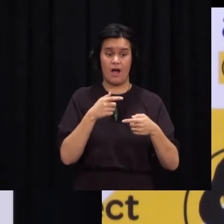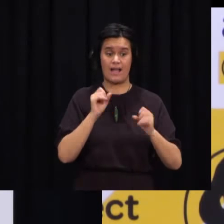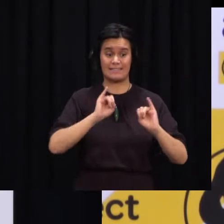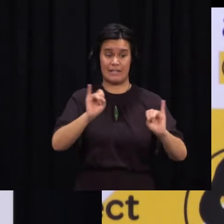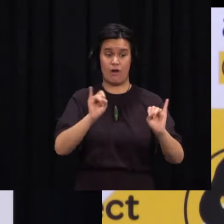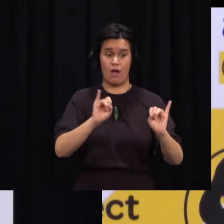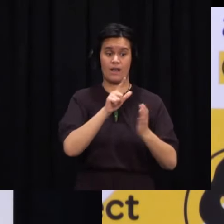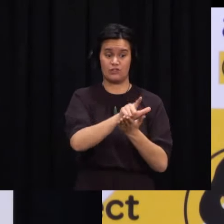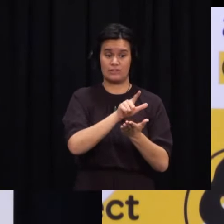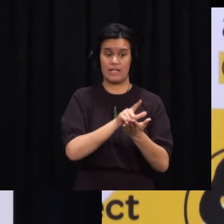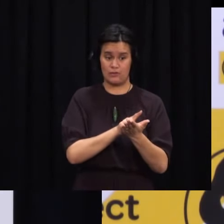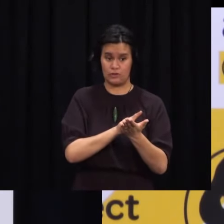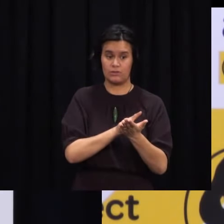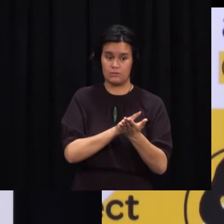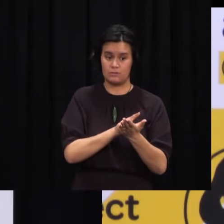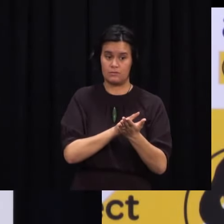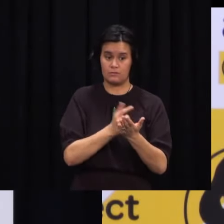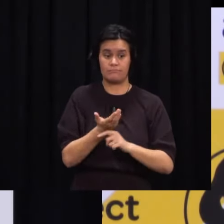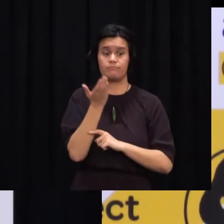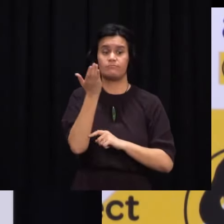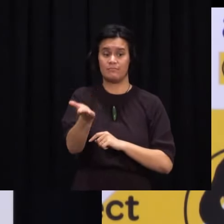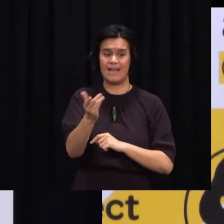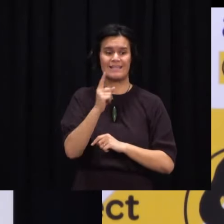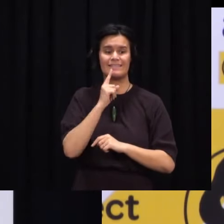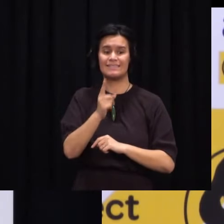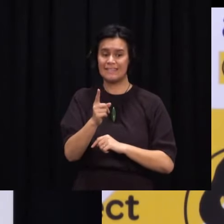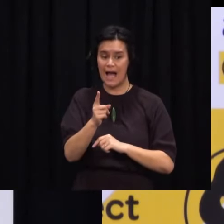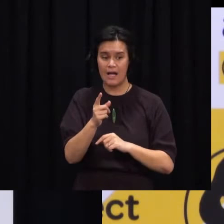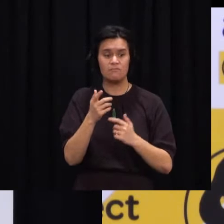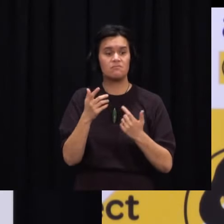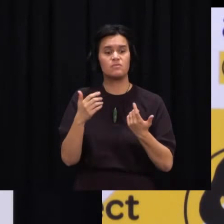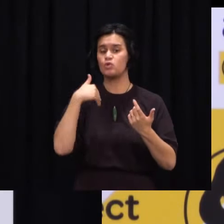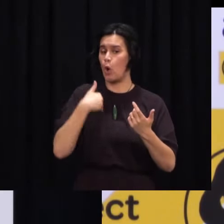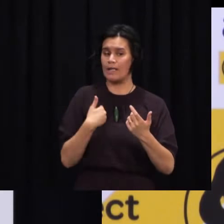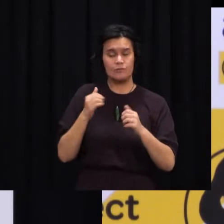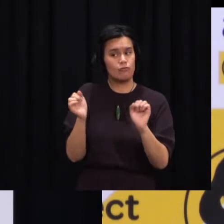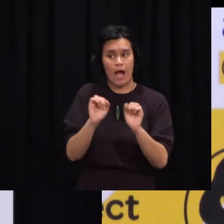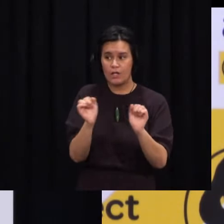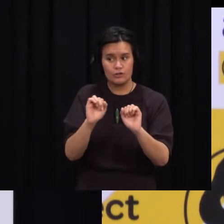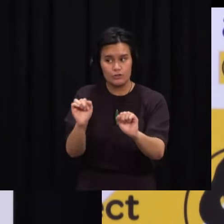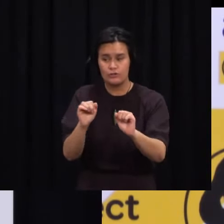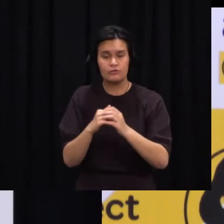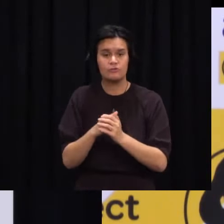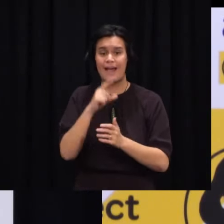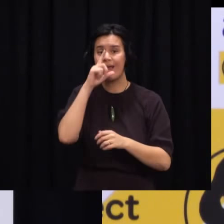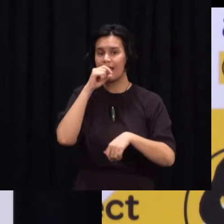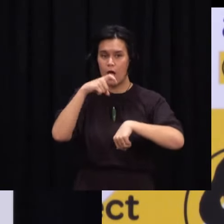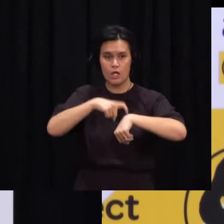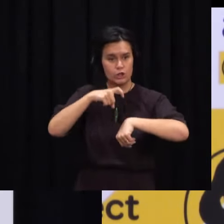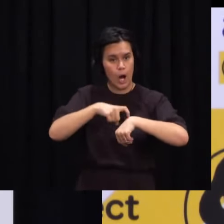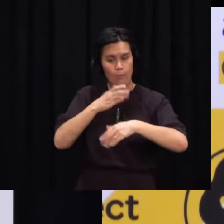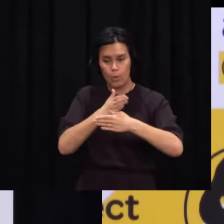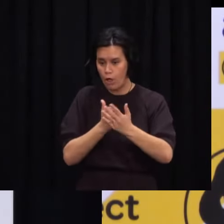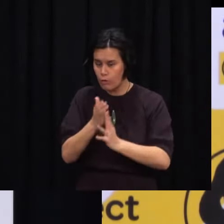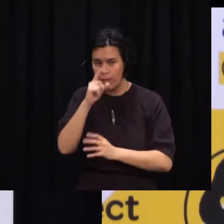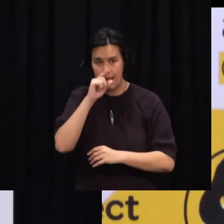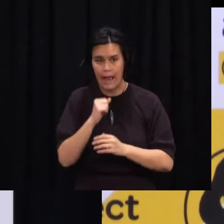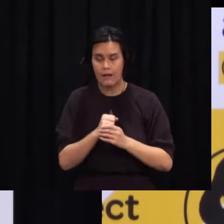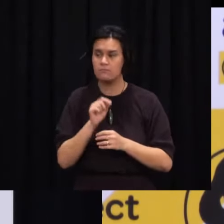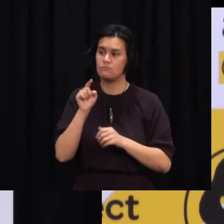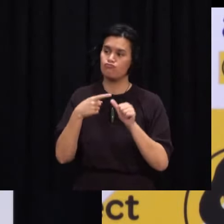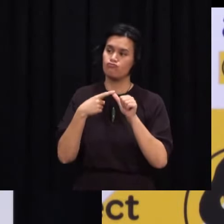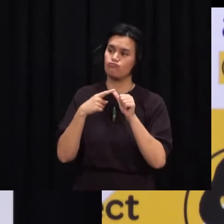there is no need to rush it through, and that you should take your time to work through the bill. What's your response? Yeah, my response would be